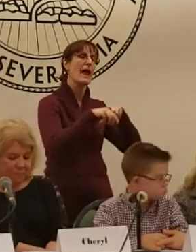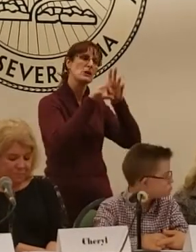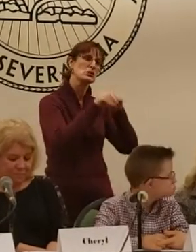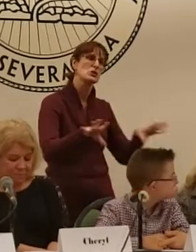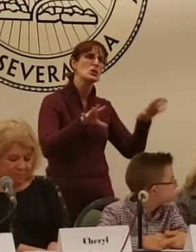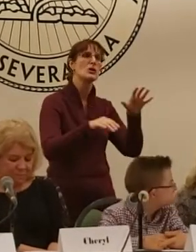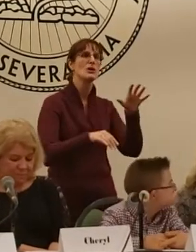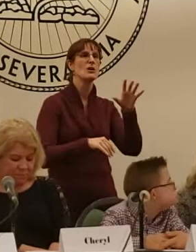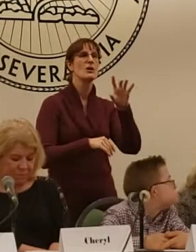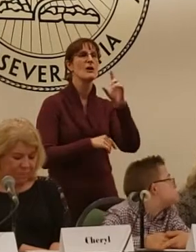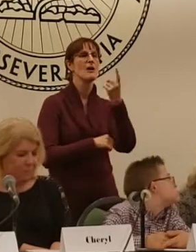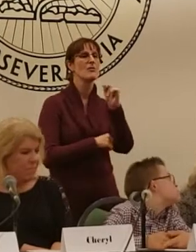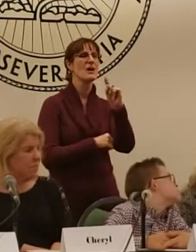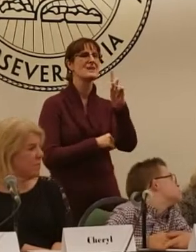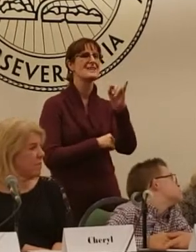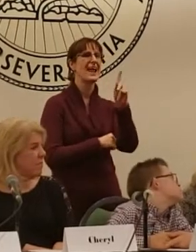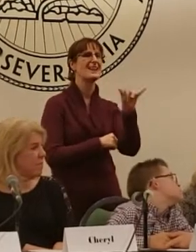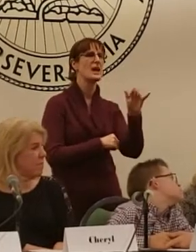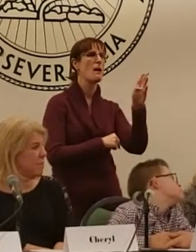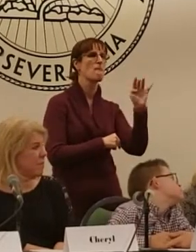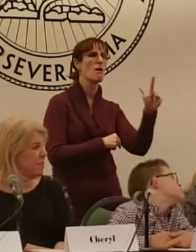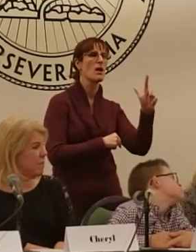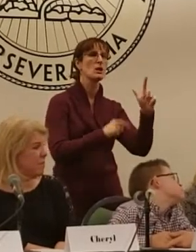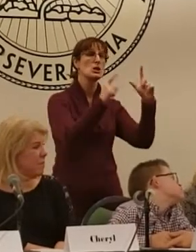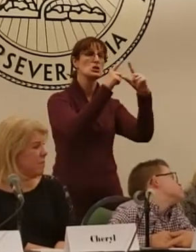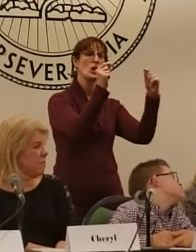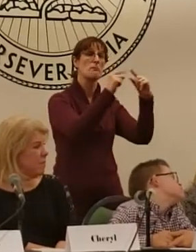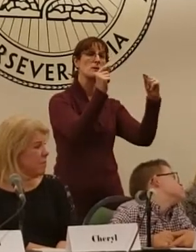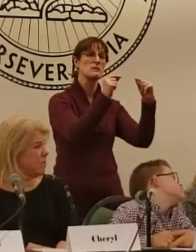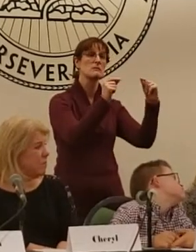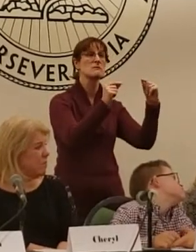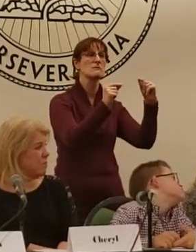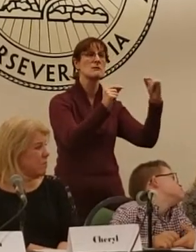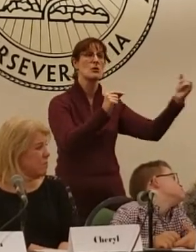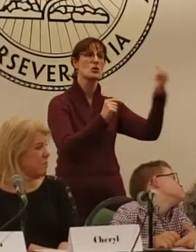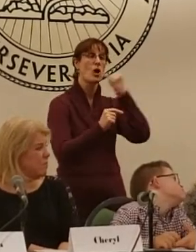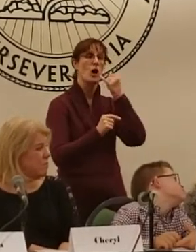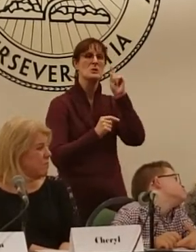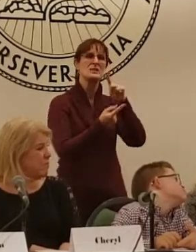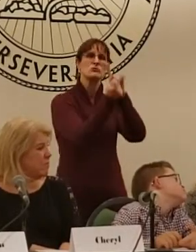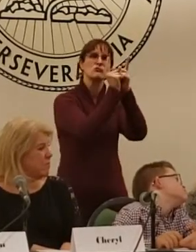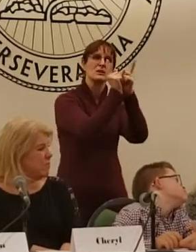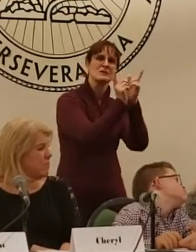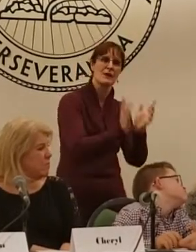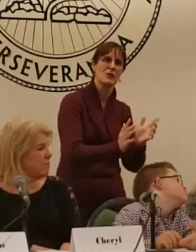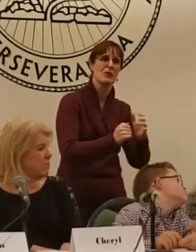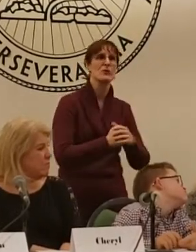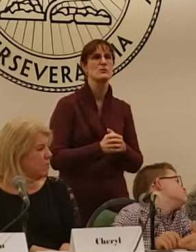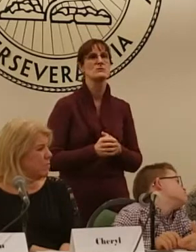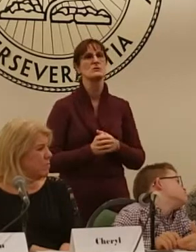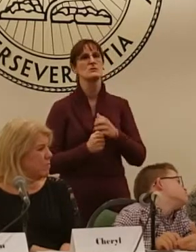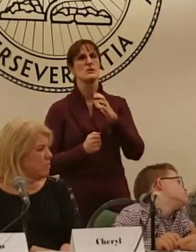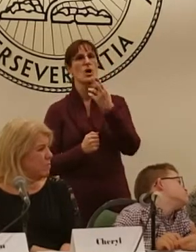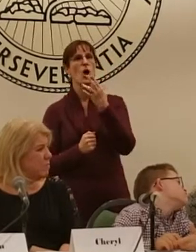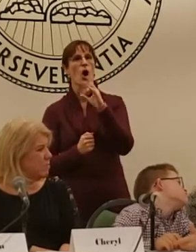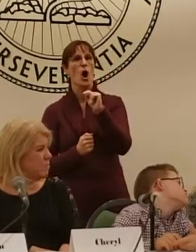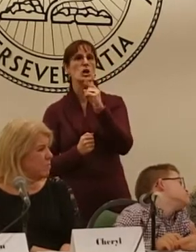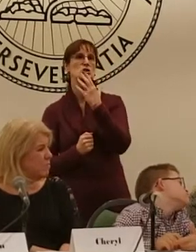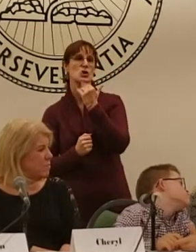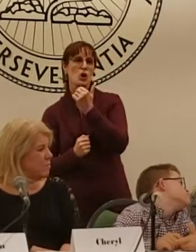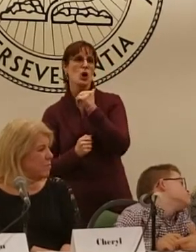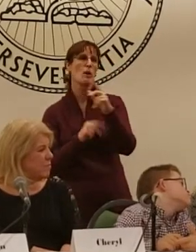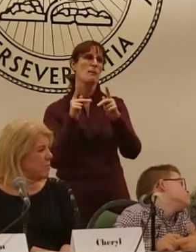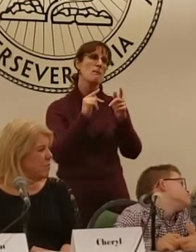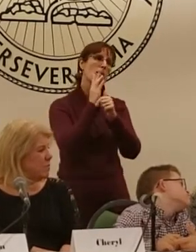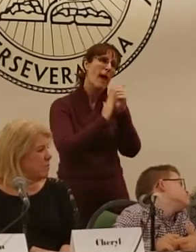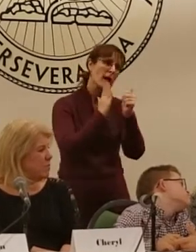Mail, I had people from Japan calling me, we needed translators. ABC News, he was in Pop Sugar and People Magazine,